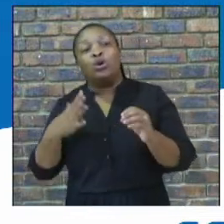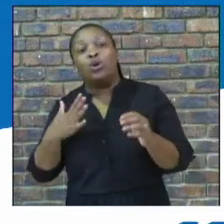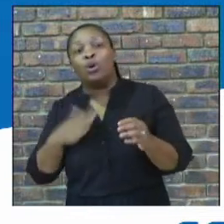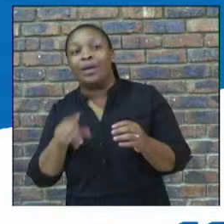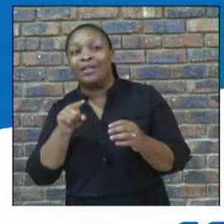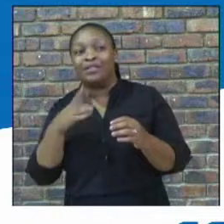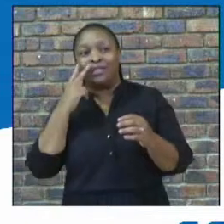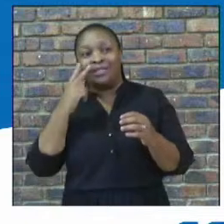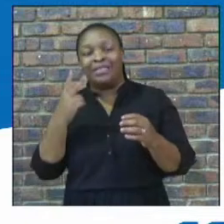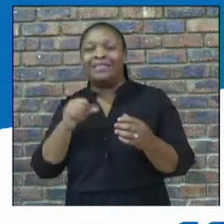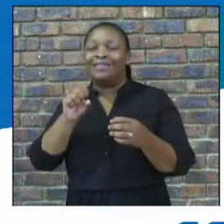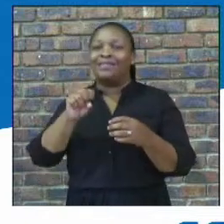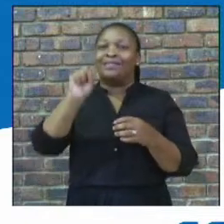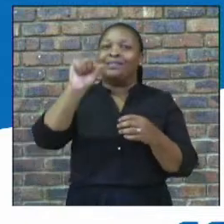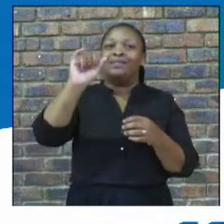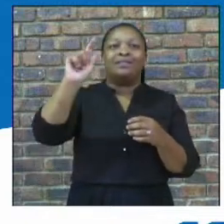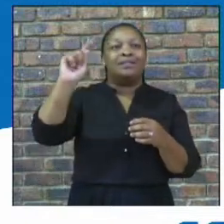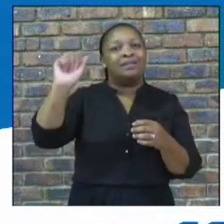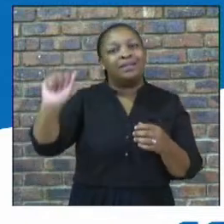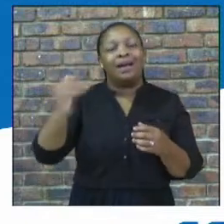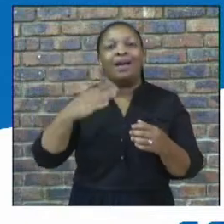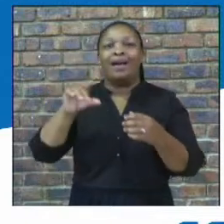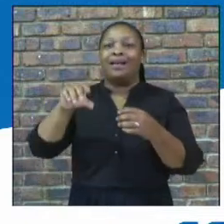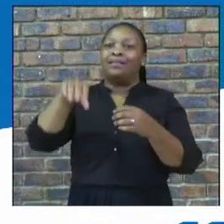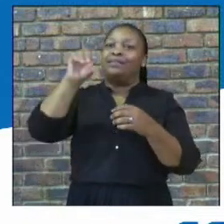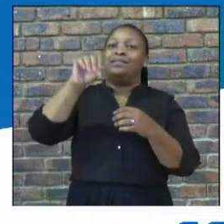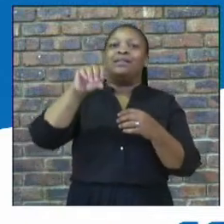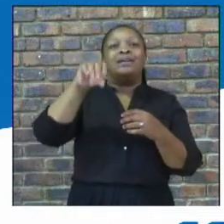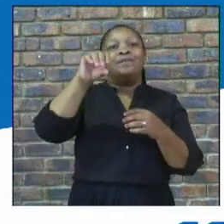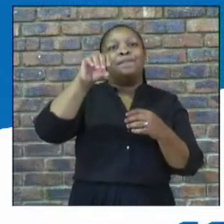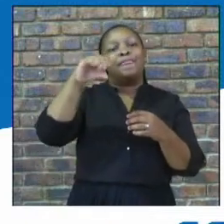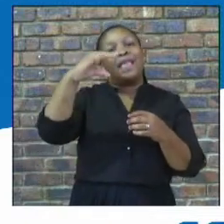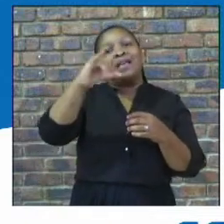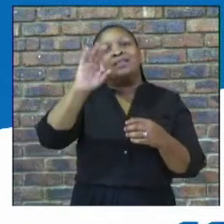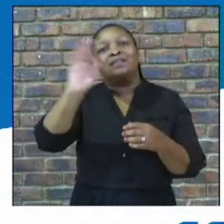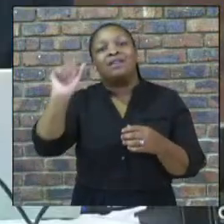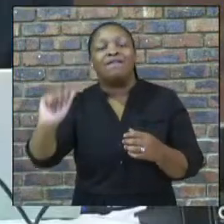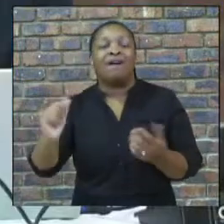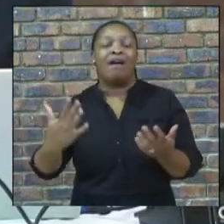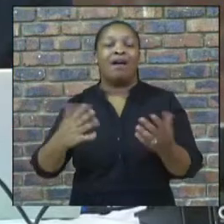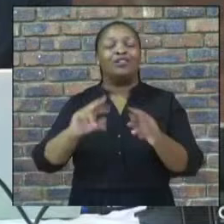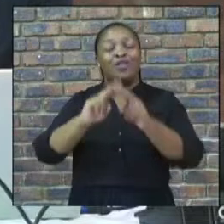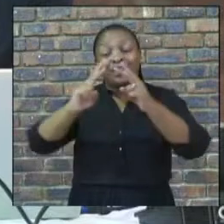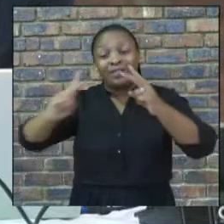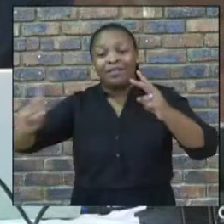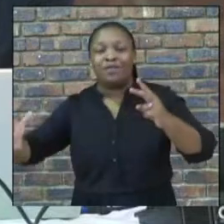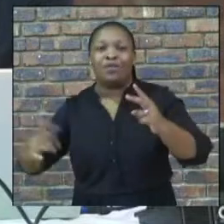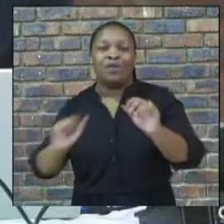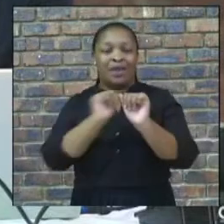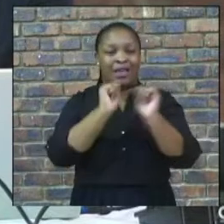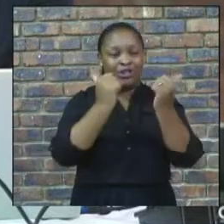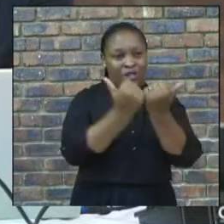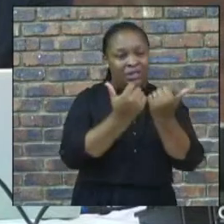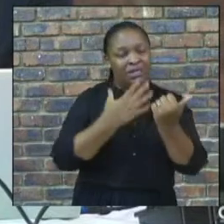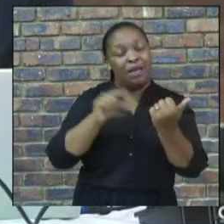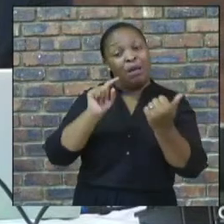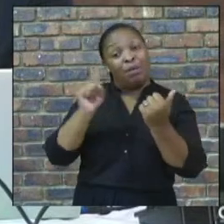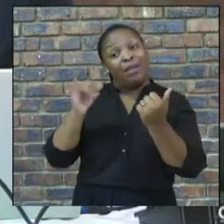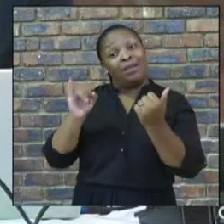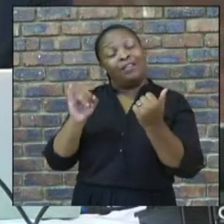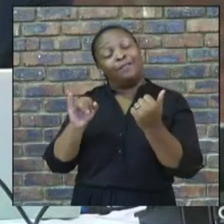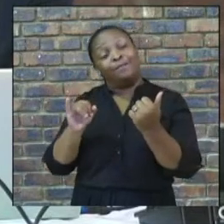between CEDA, CIFA, and other agencies, we're saying that I think this will really help in terms